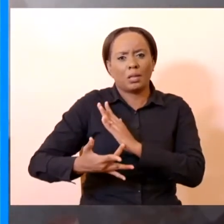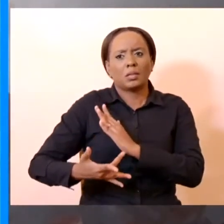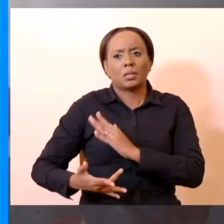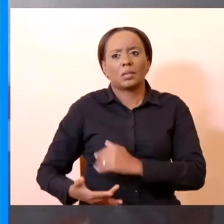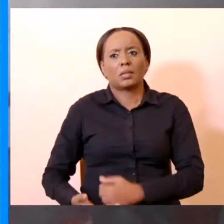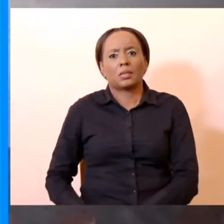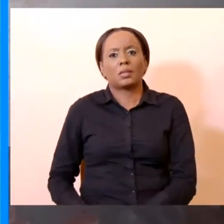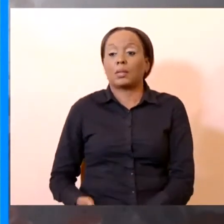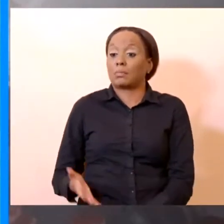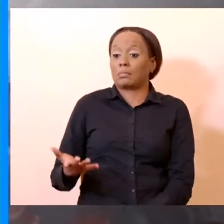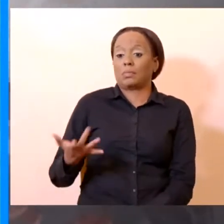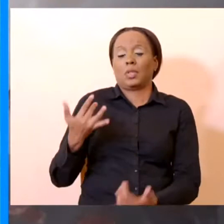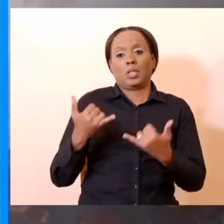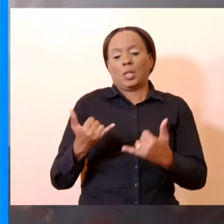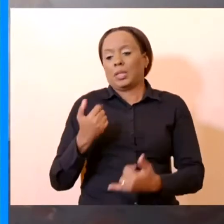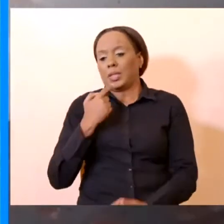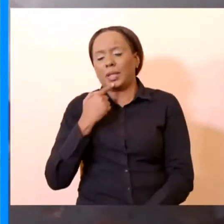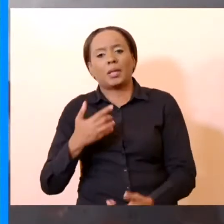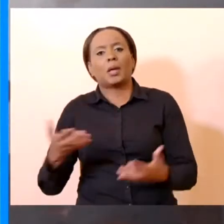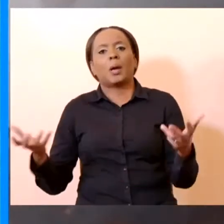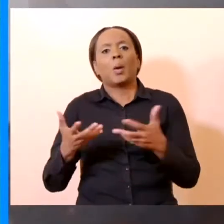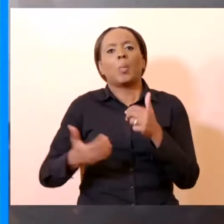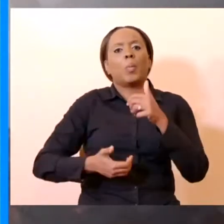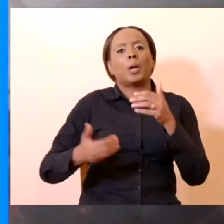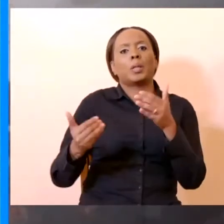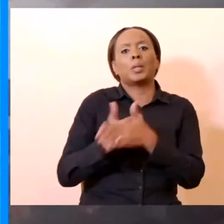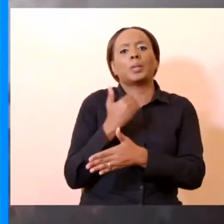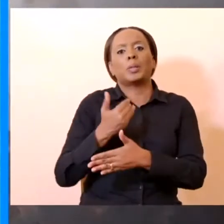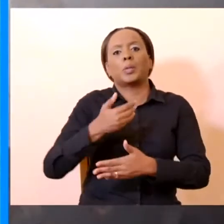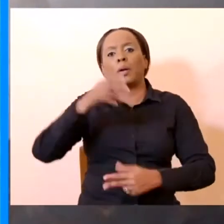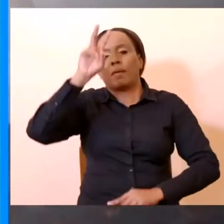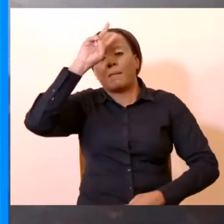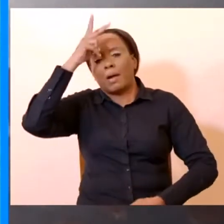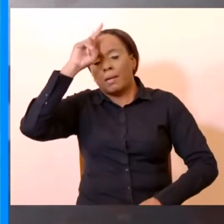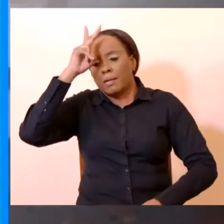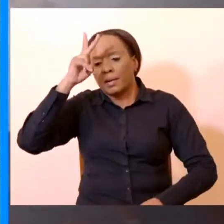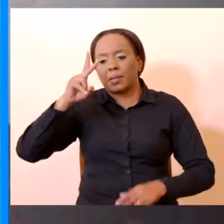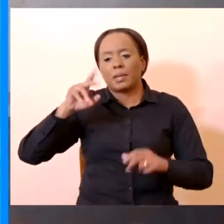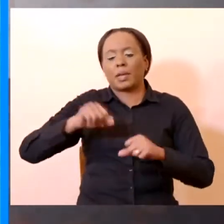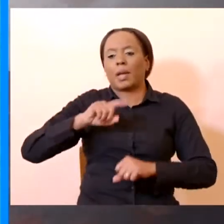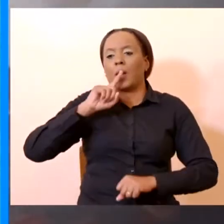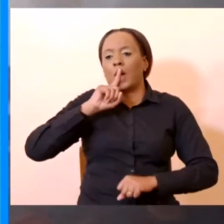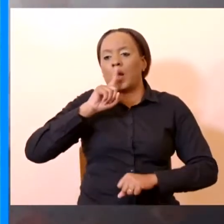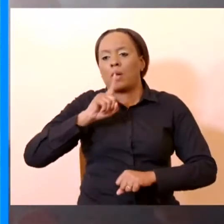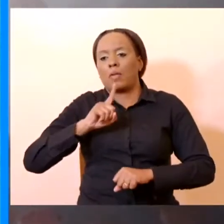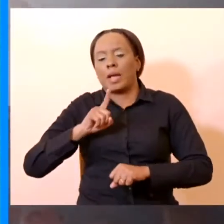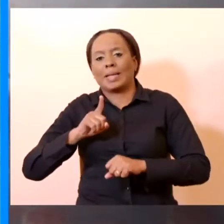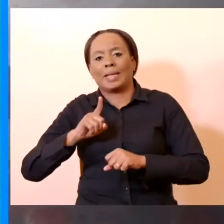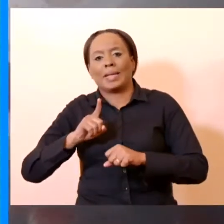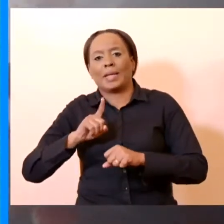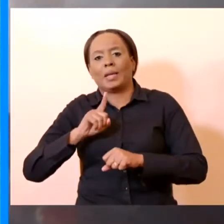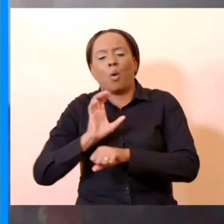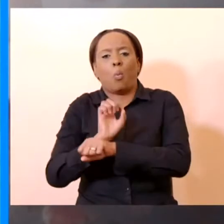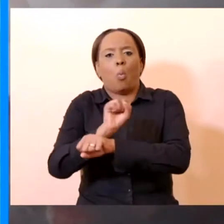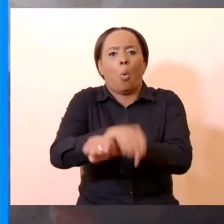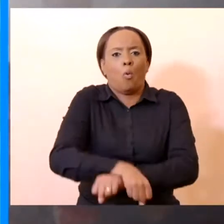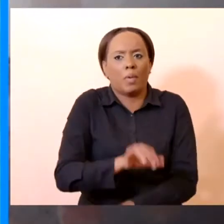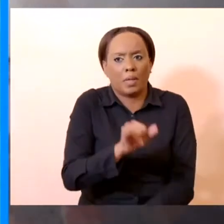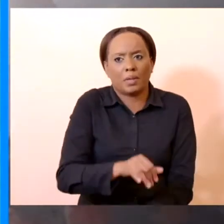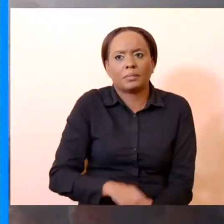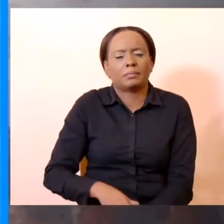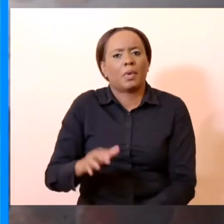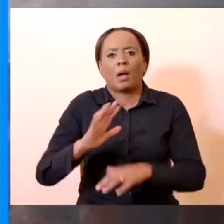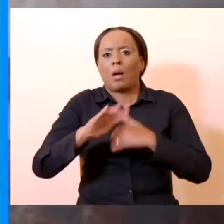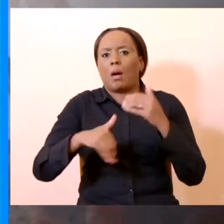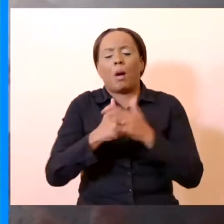what new virus this technology would be used to counteract. What is the reason for this? Virologists, clinical pharmacologists,